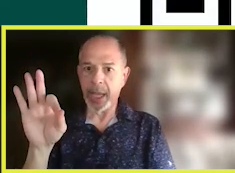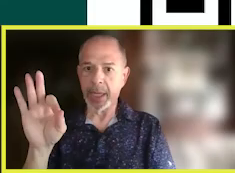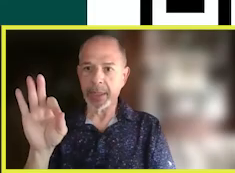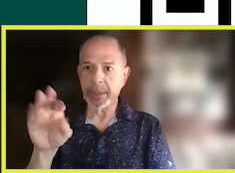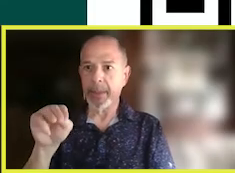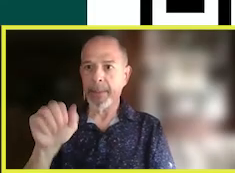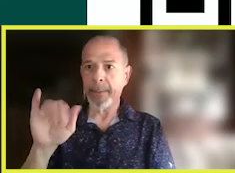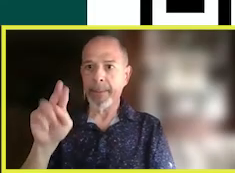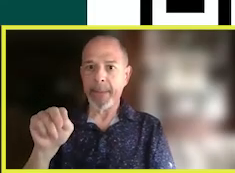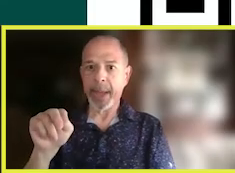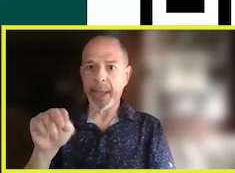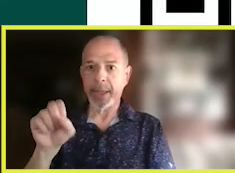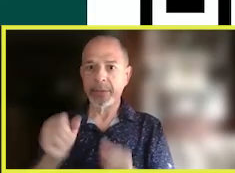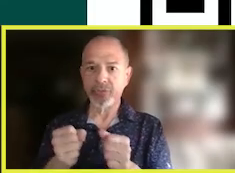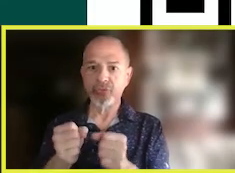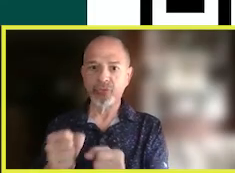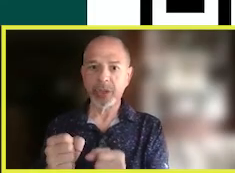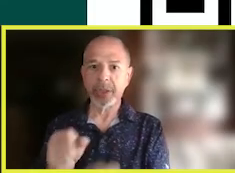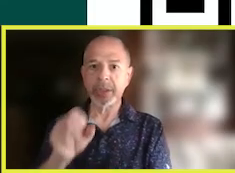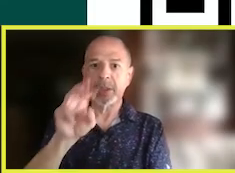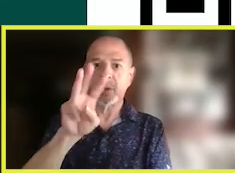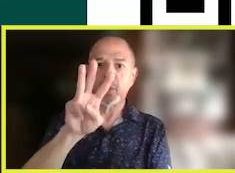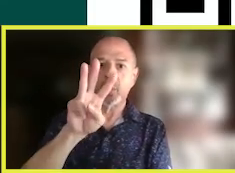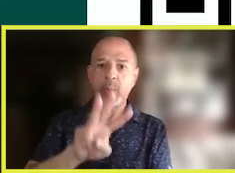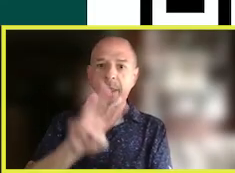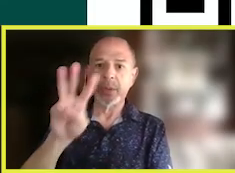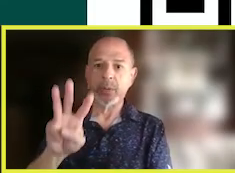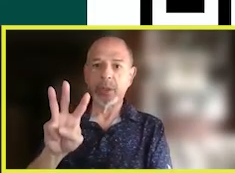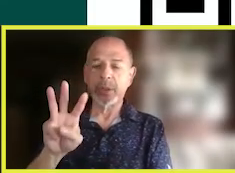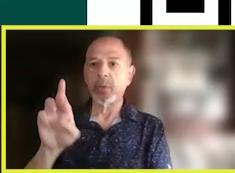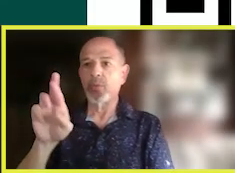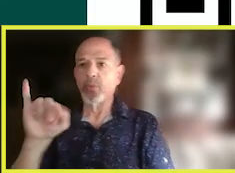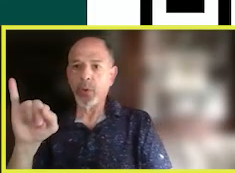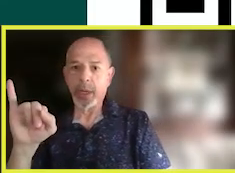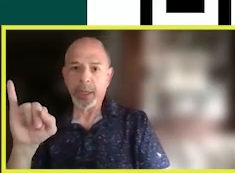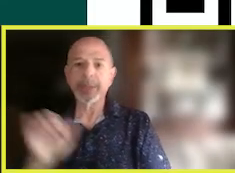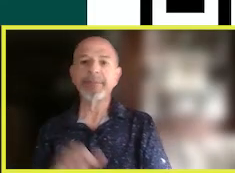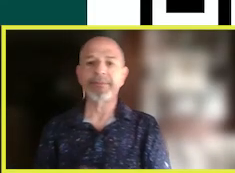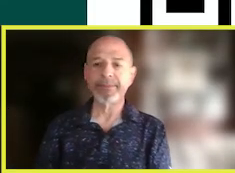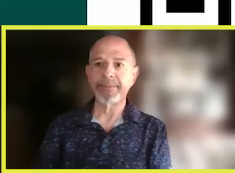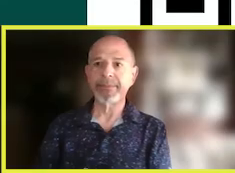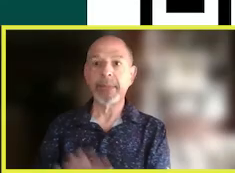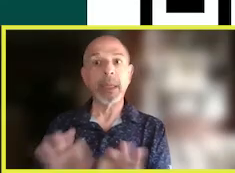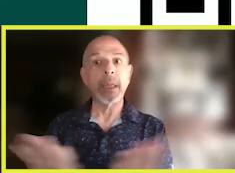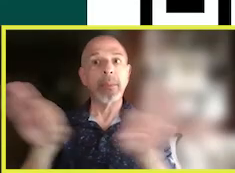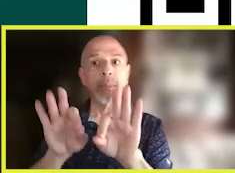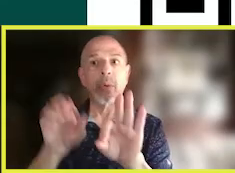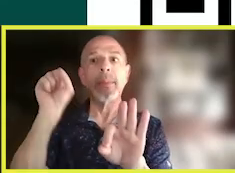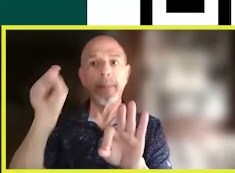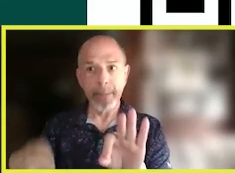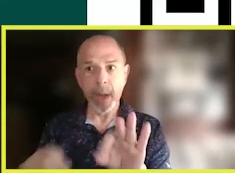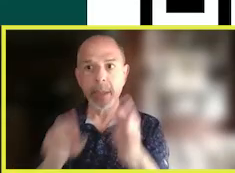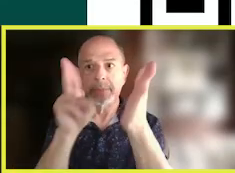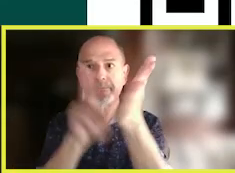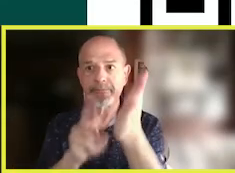required due to the generosity of the Division of Developmental Disabilities. There's no cost